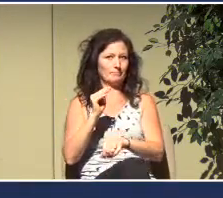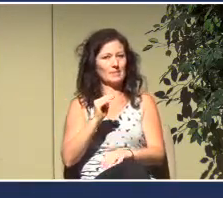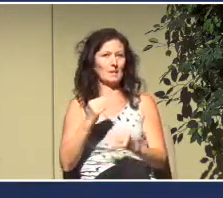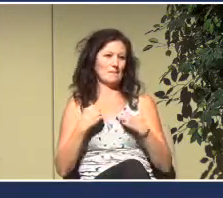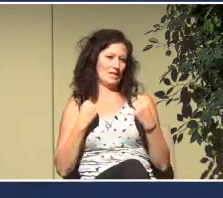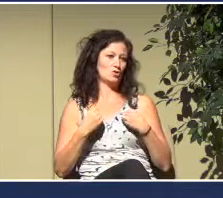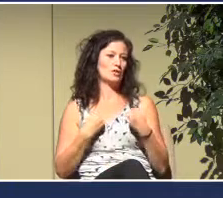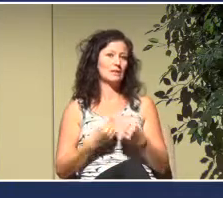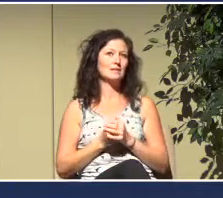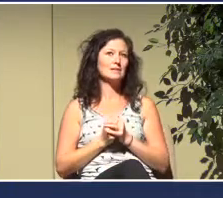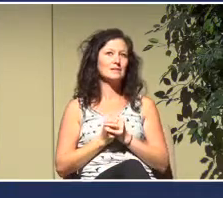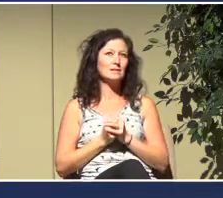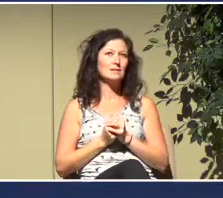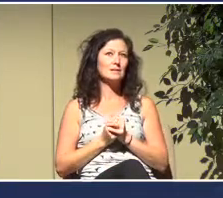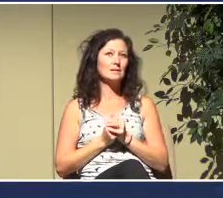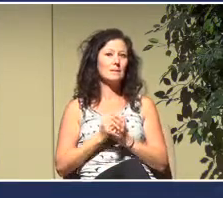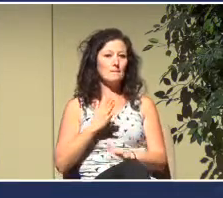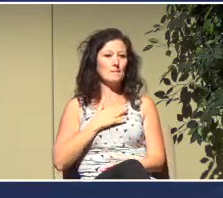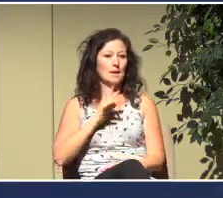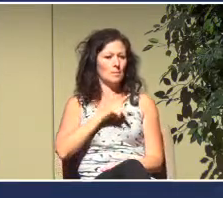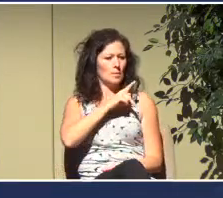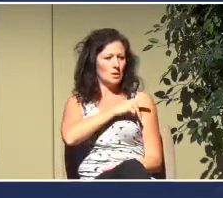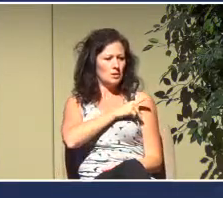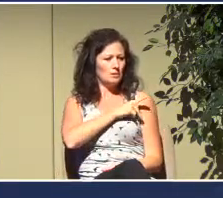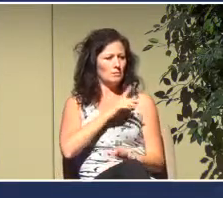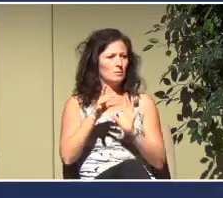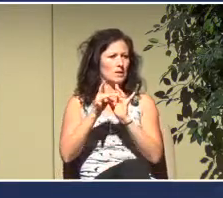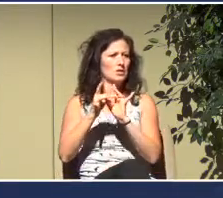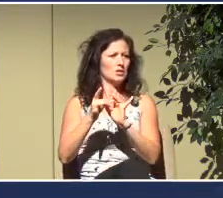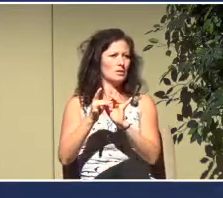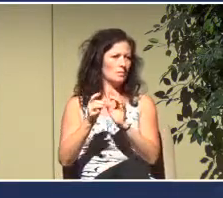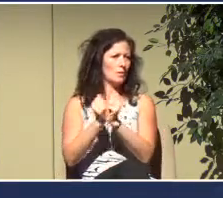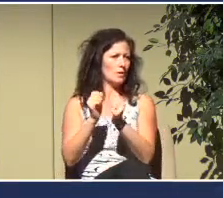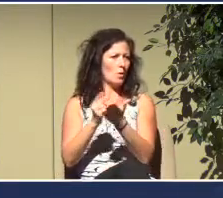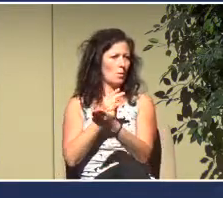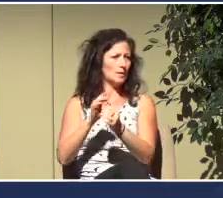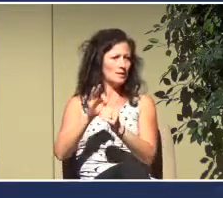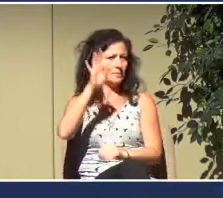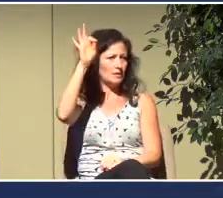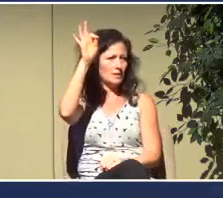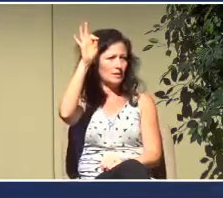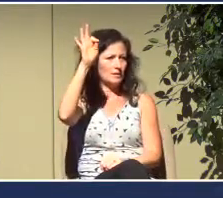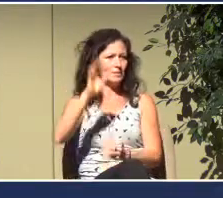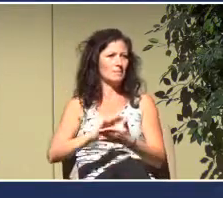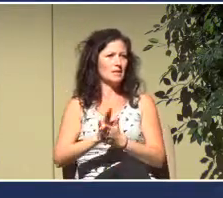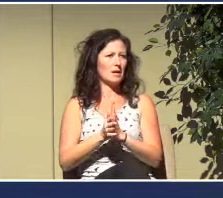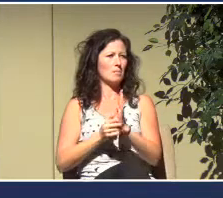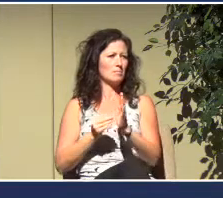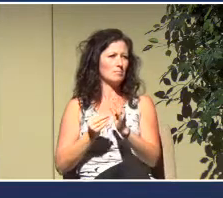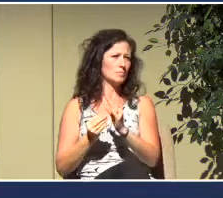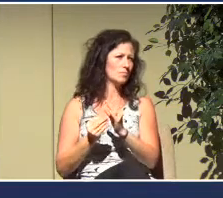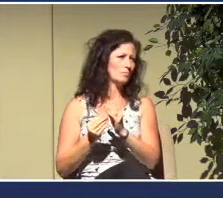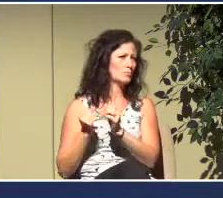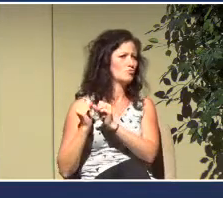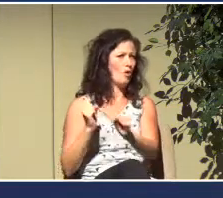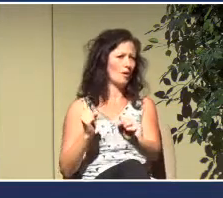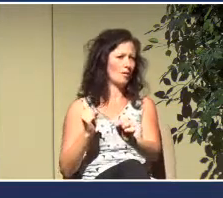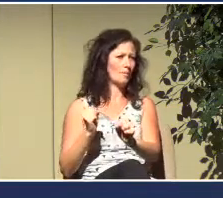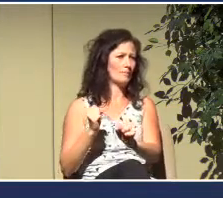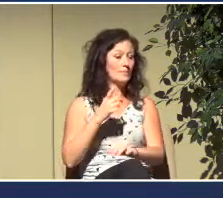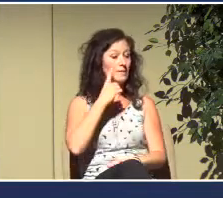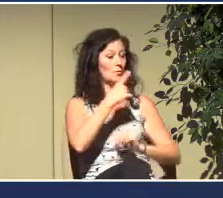and the Son, but with the Holy Spirit has really grown. And I've learned in the context of temptation,